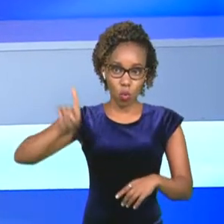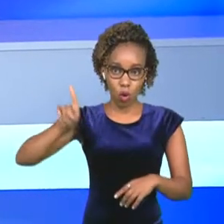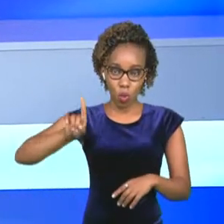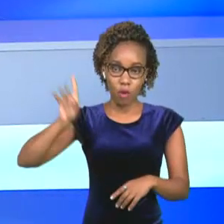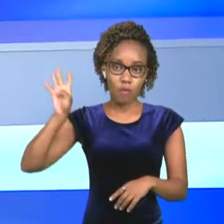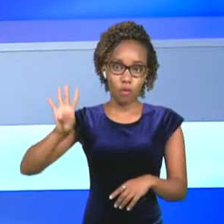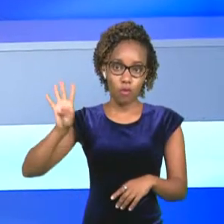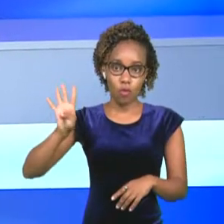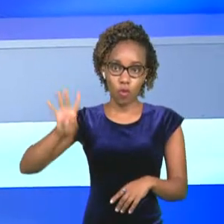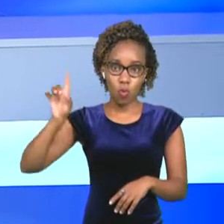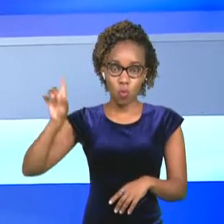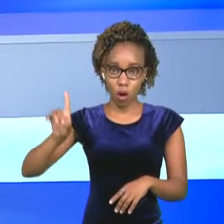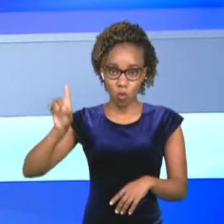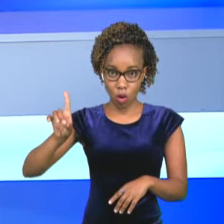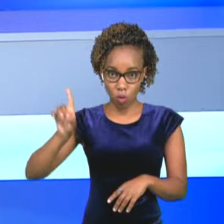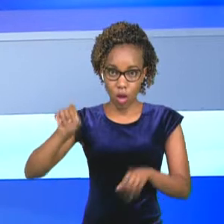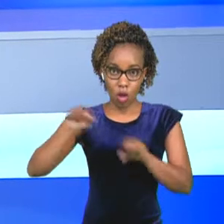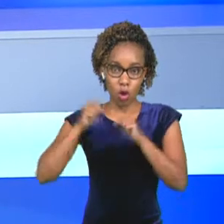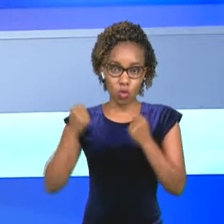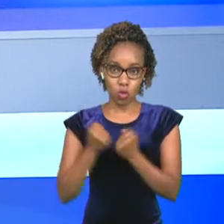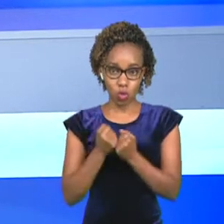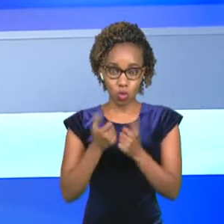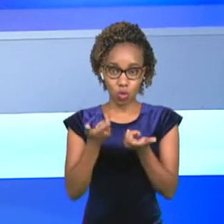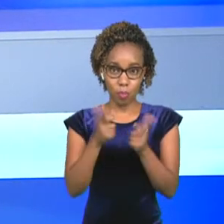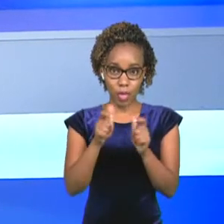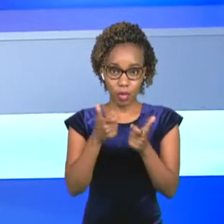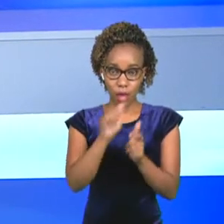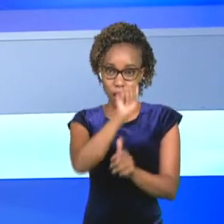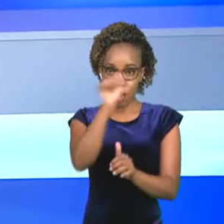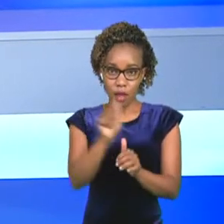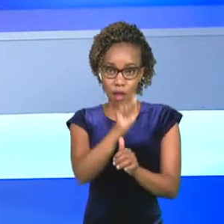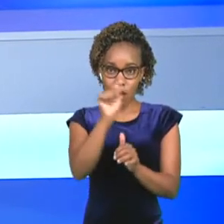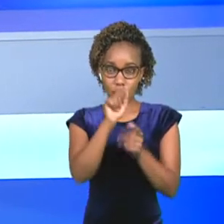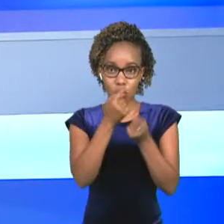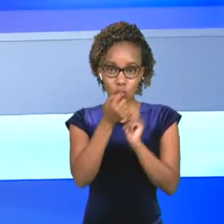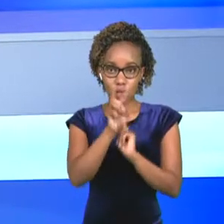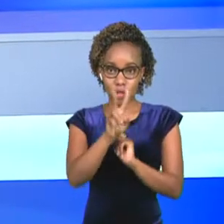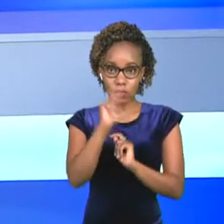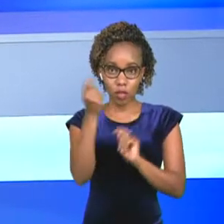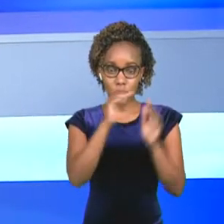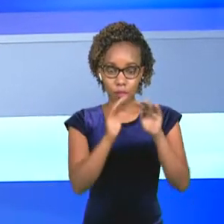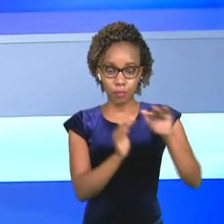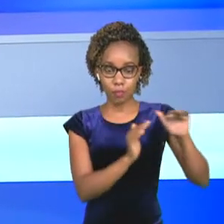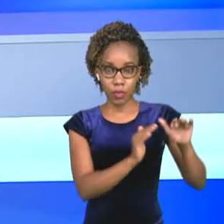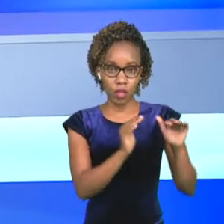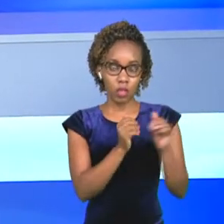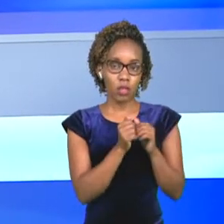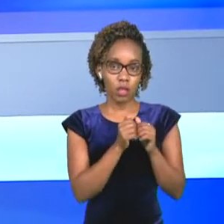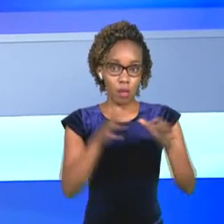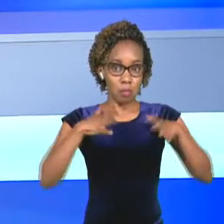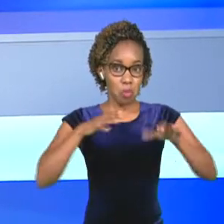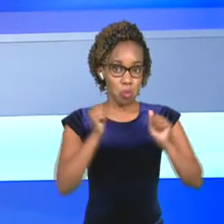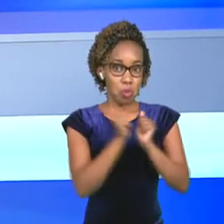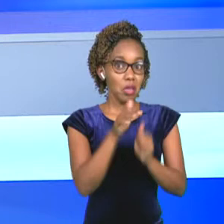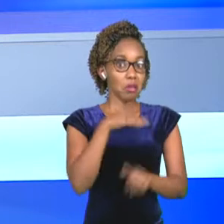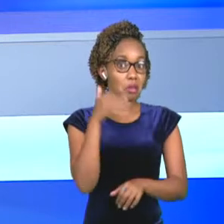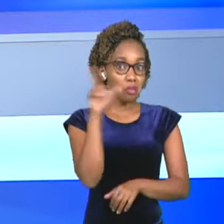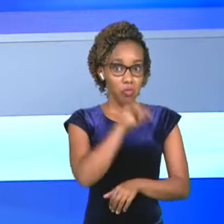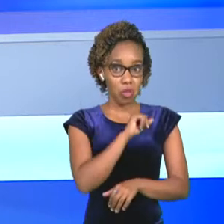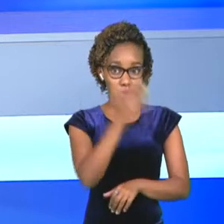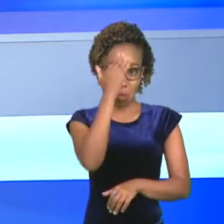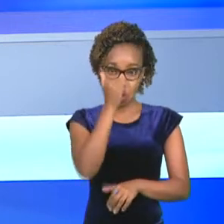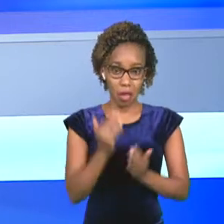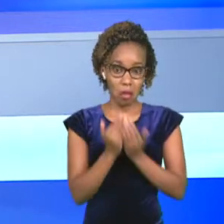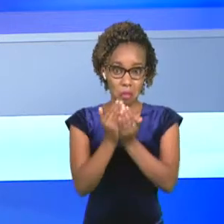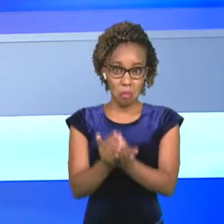Lincoln Wumbogo on all my social media handles and at Switch TV Kenya. And on to the top stories tonight. 10 people are feared dead after a boat capsized in